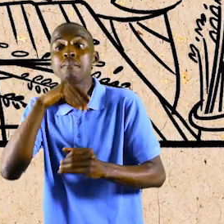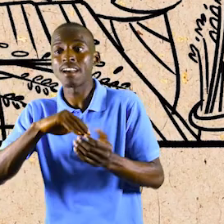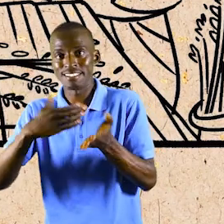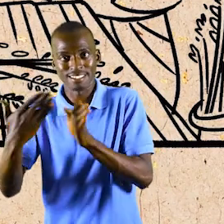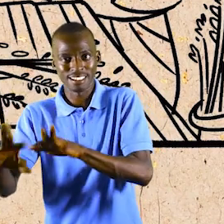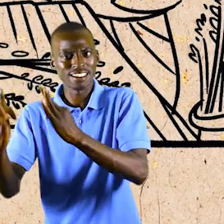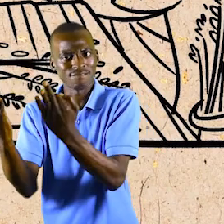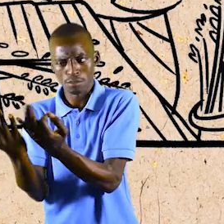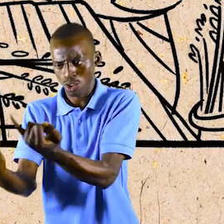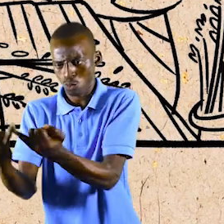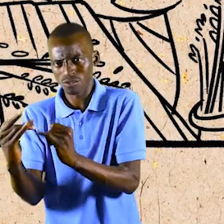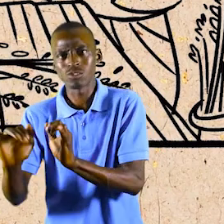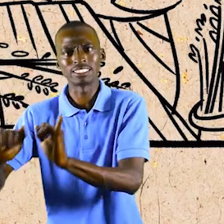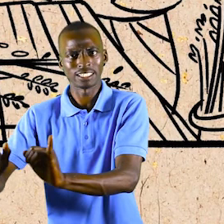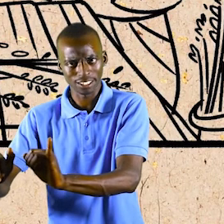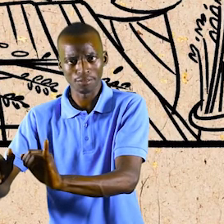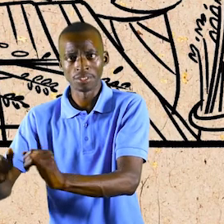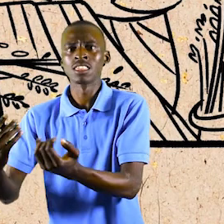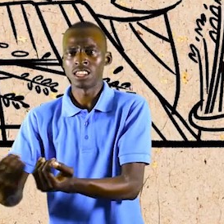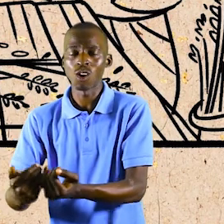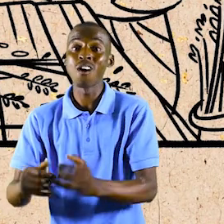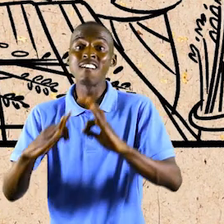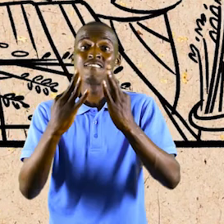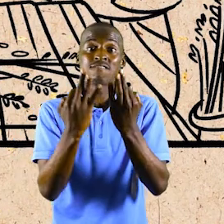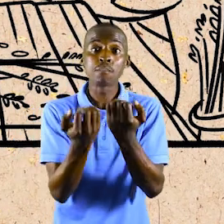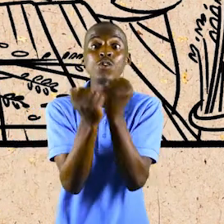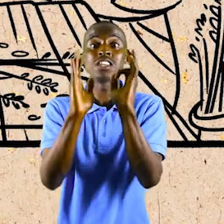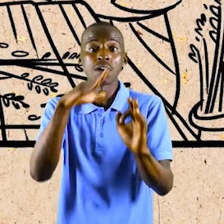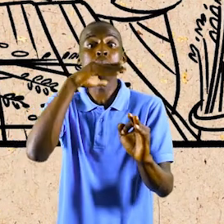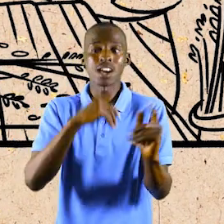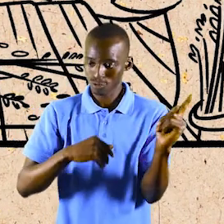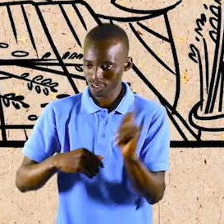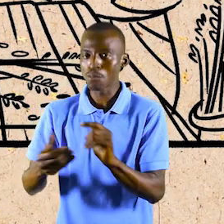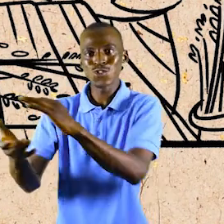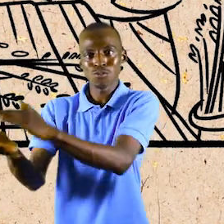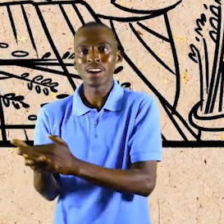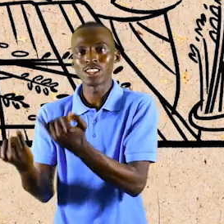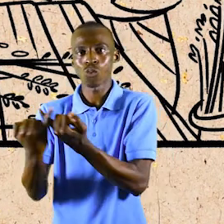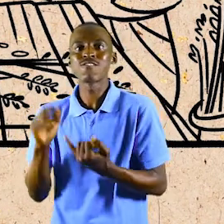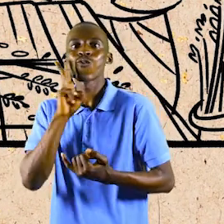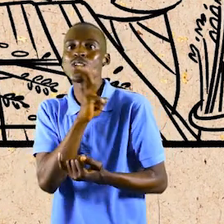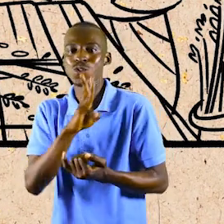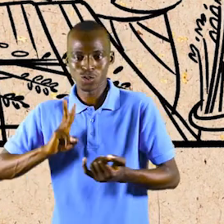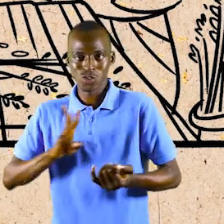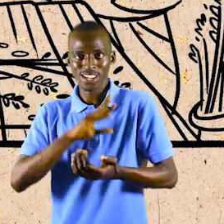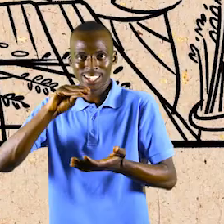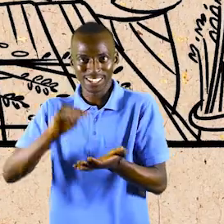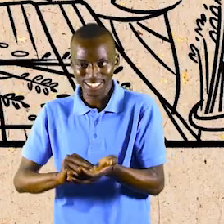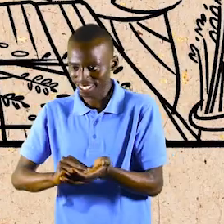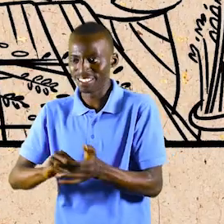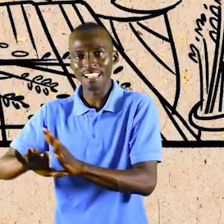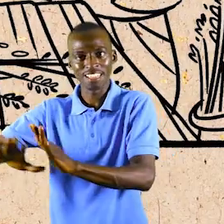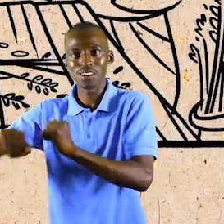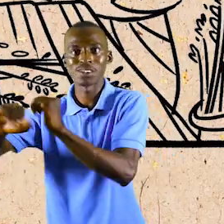and he left behind a wife or children or land, it was the family redeemer's responsibility to marry that widow, to take up the land and